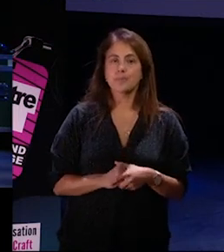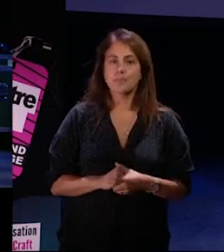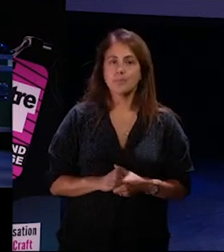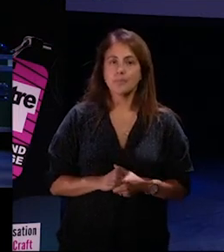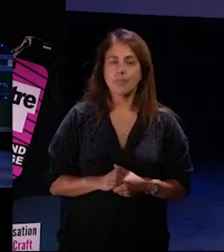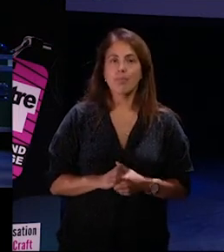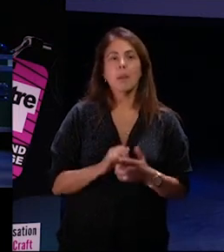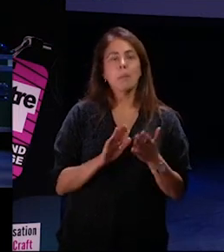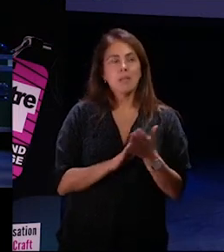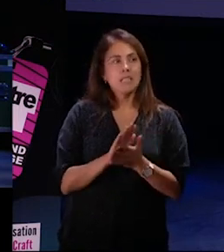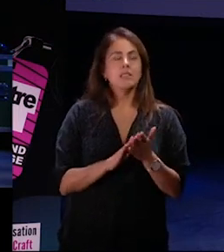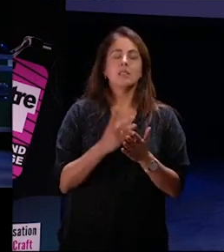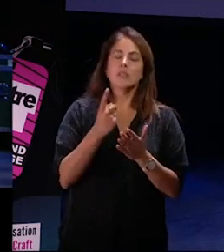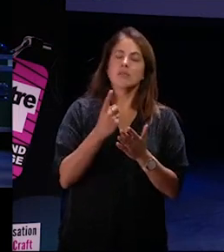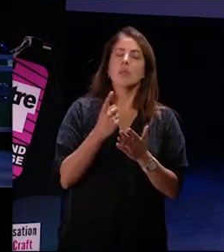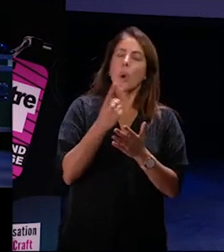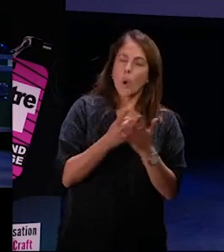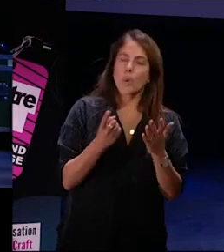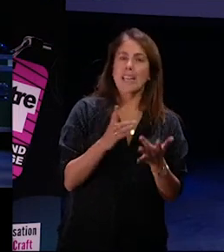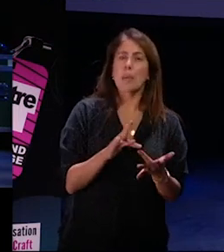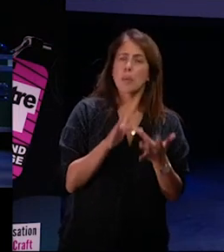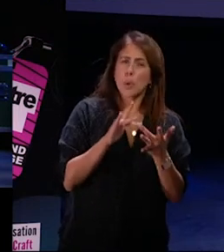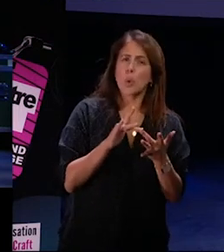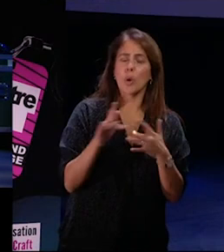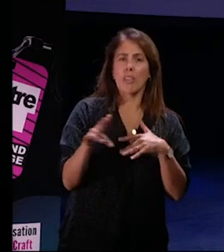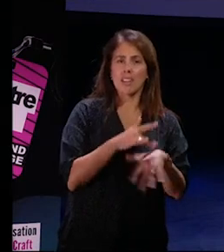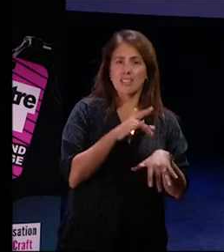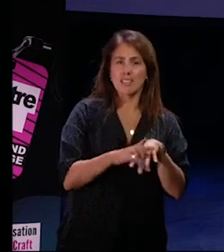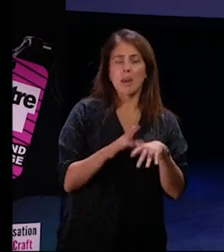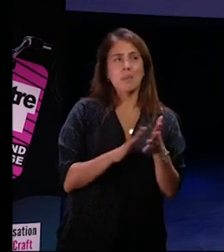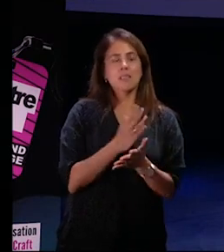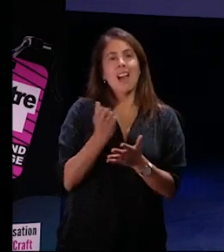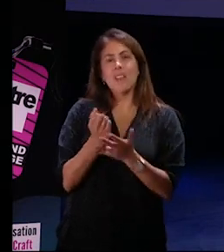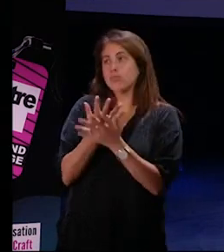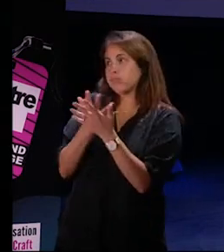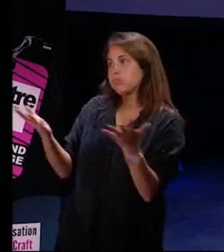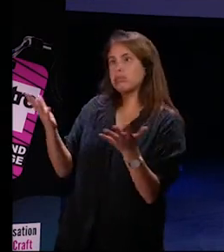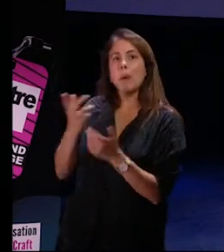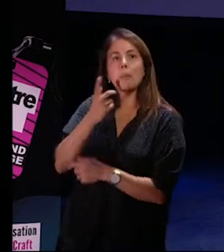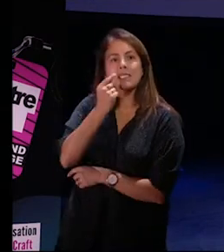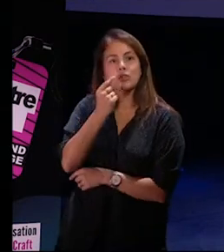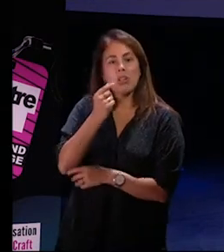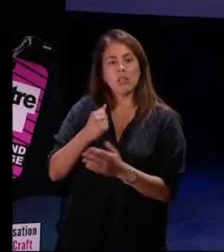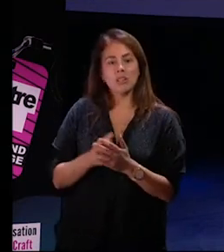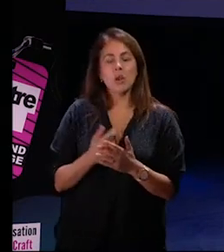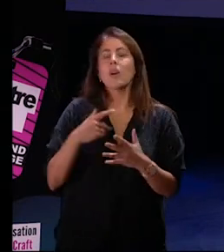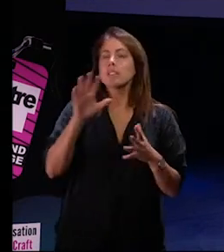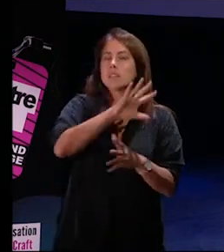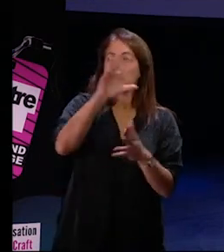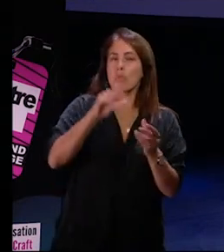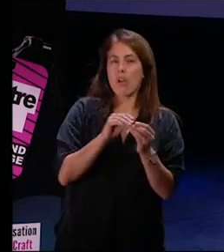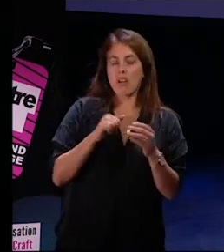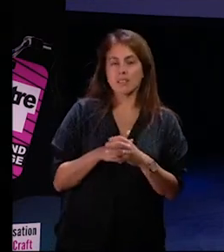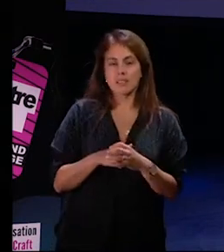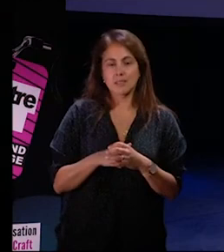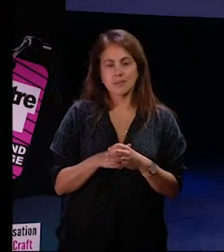outside of just pure theatre, it unlocks an awful lot more potential. So finally, I'll just summarise, because I mentioned about Smart Stage,